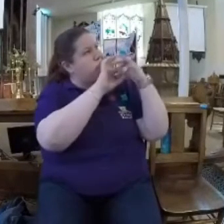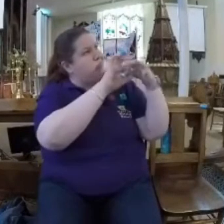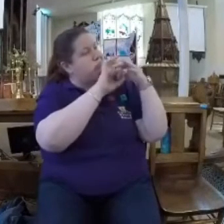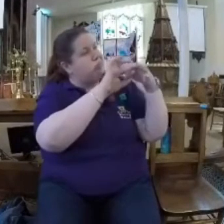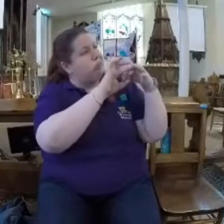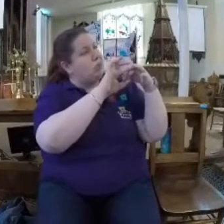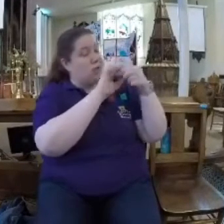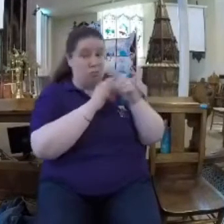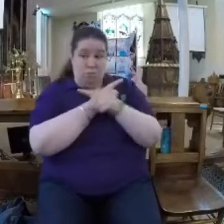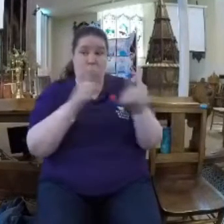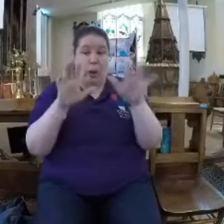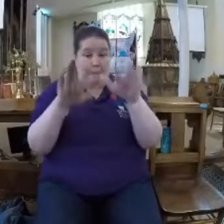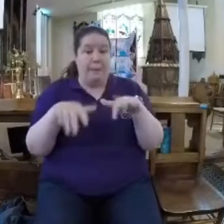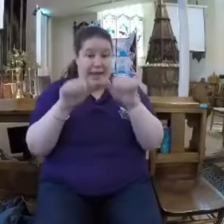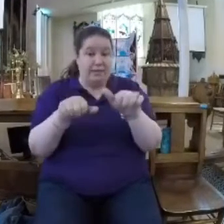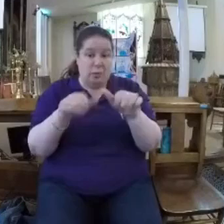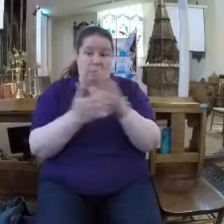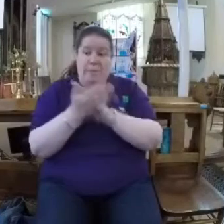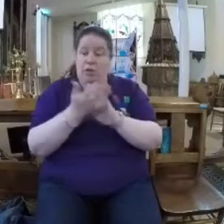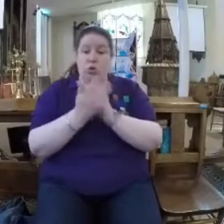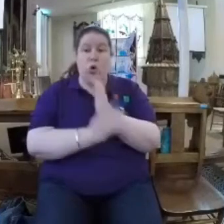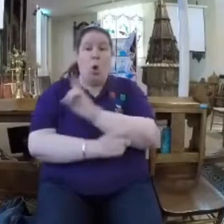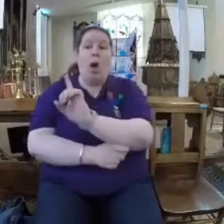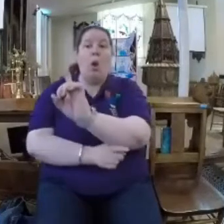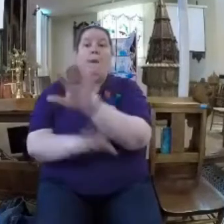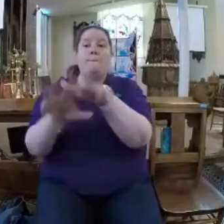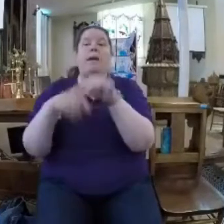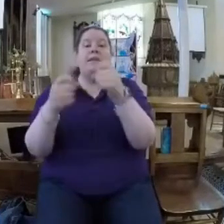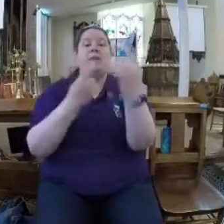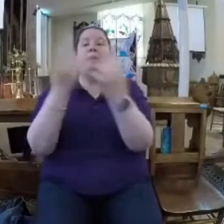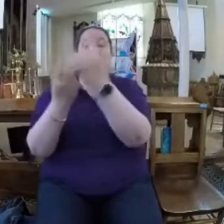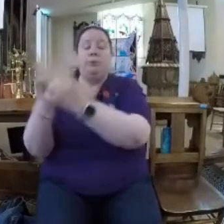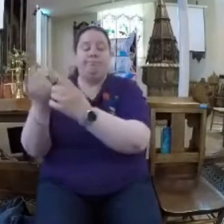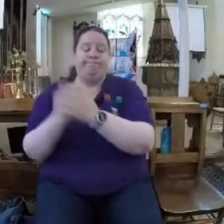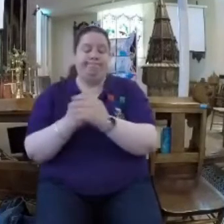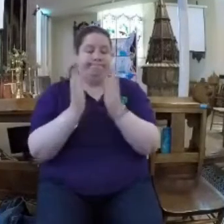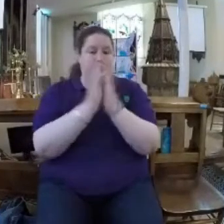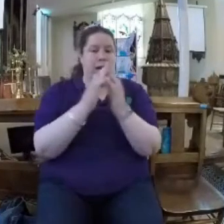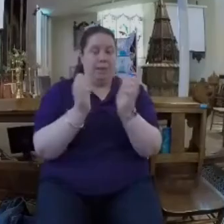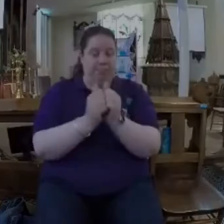You are blessed to be a blessing to others. Amen.